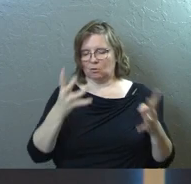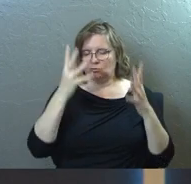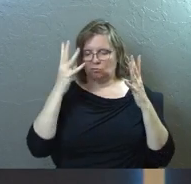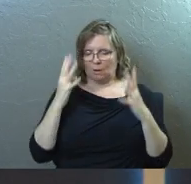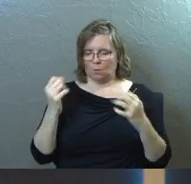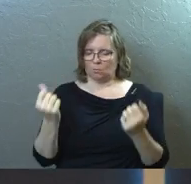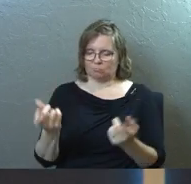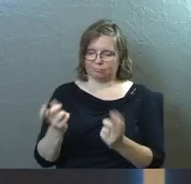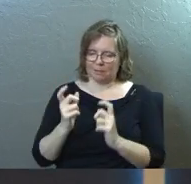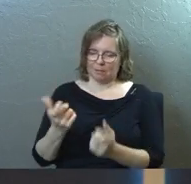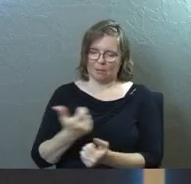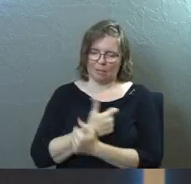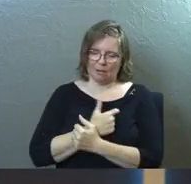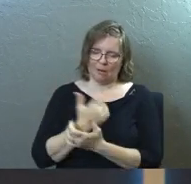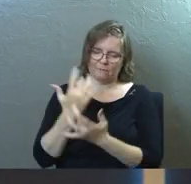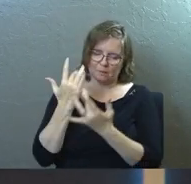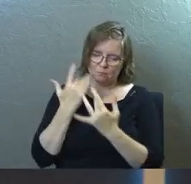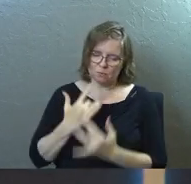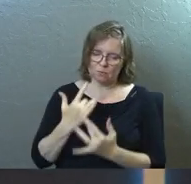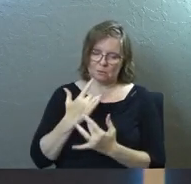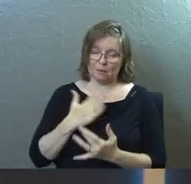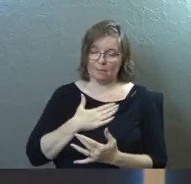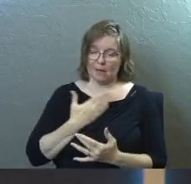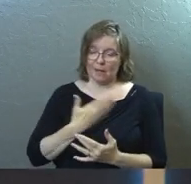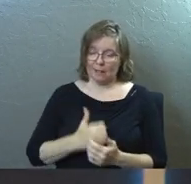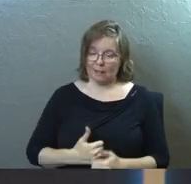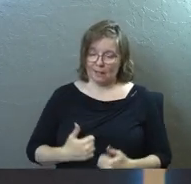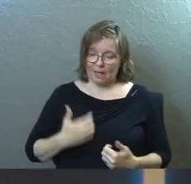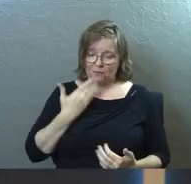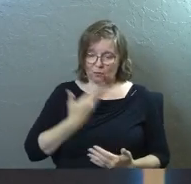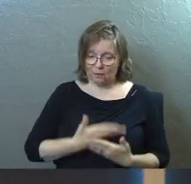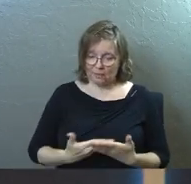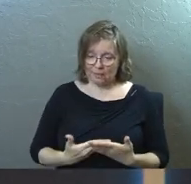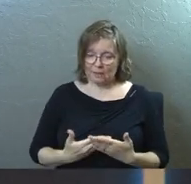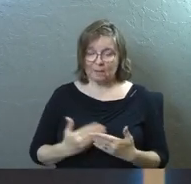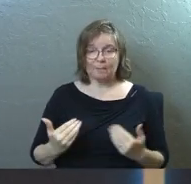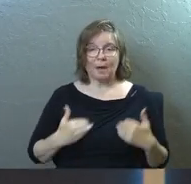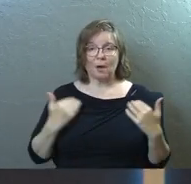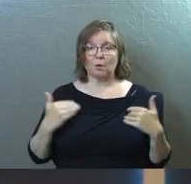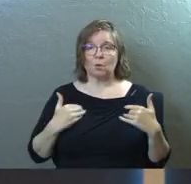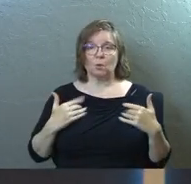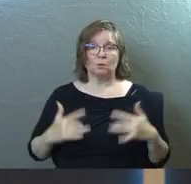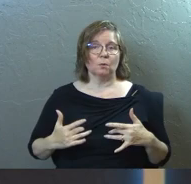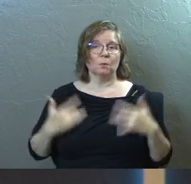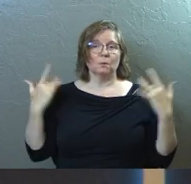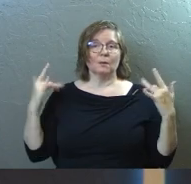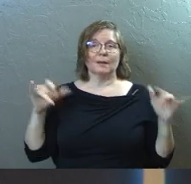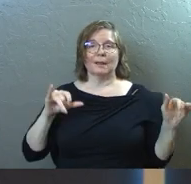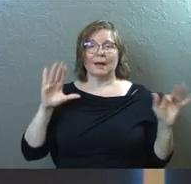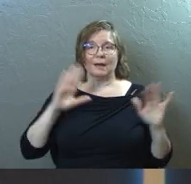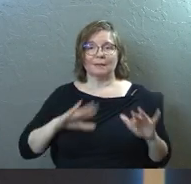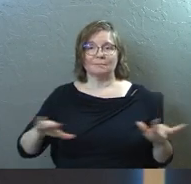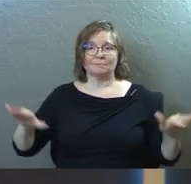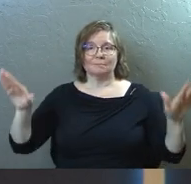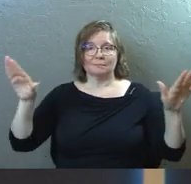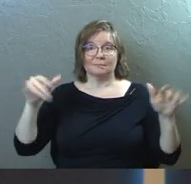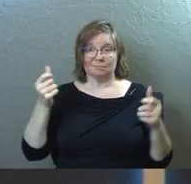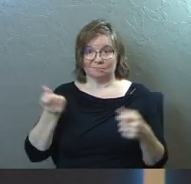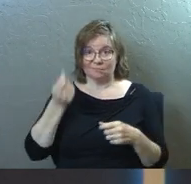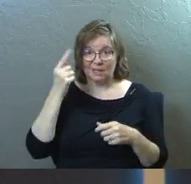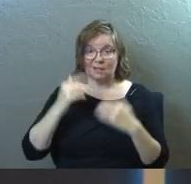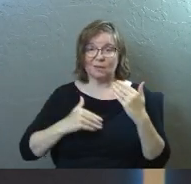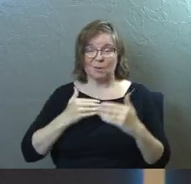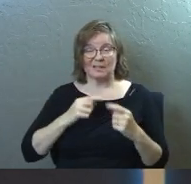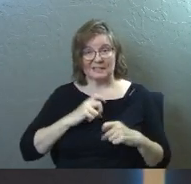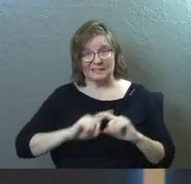mercies. He fills my life with good things. My youth is renewed like the eagles." Amen. He understands that this process